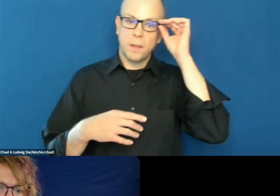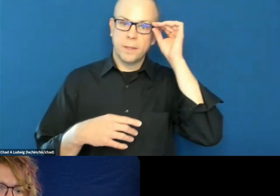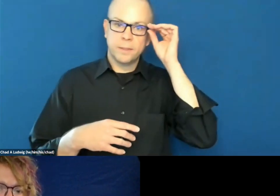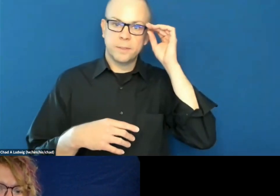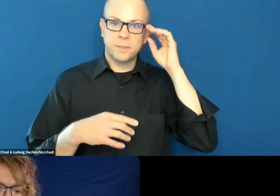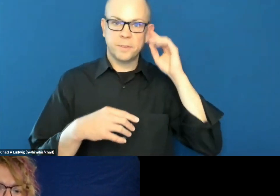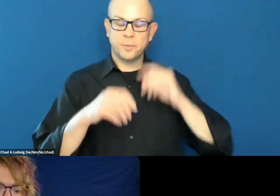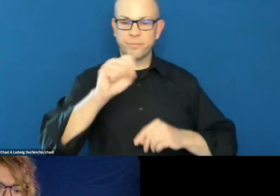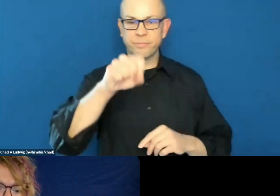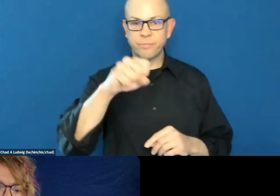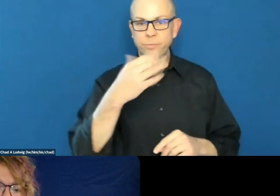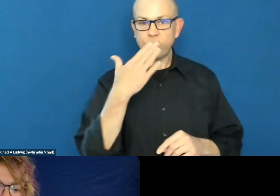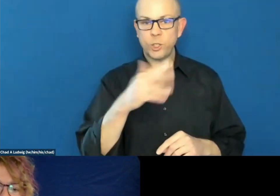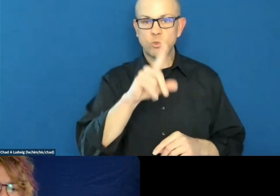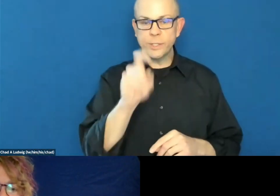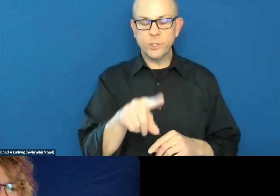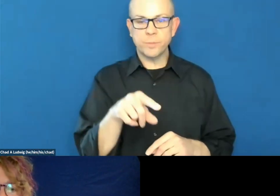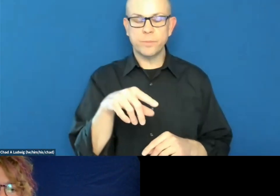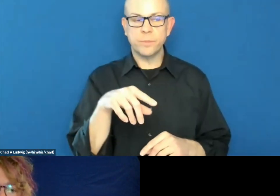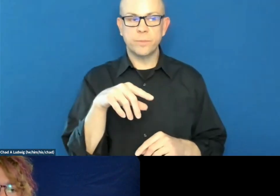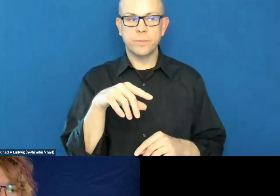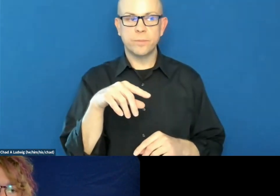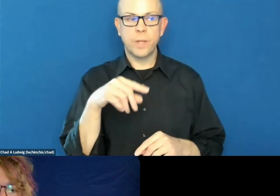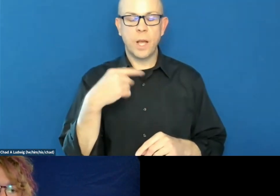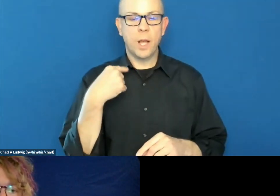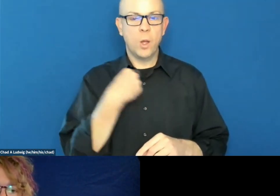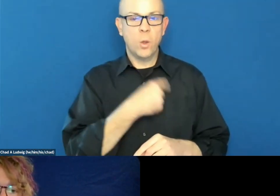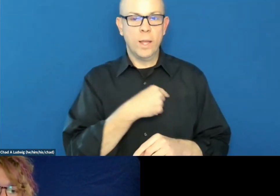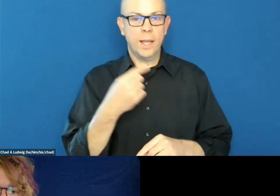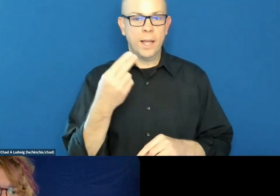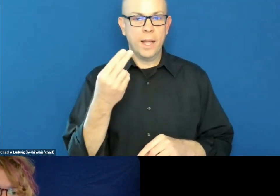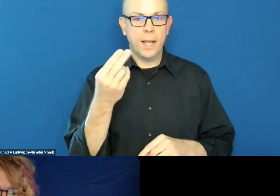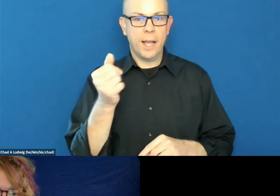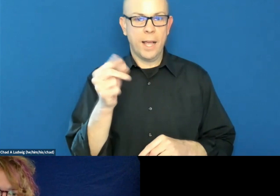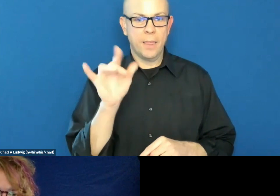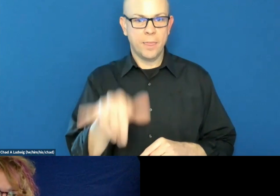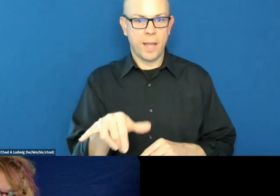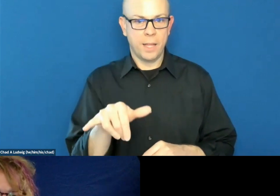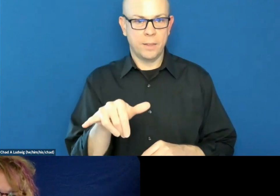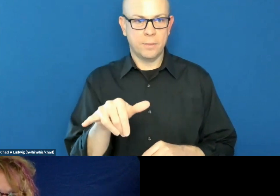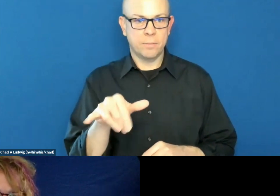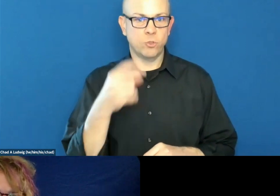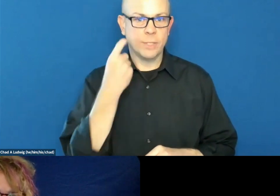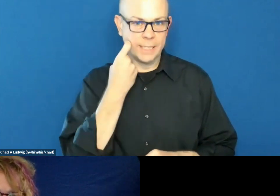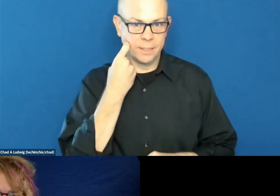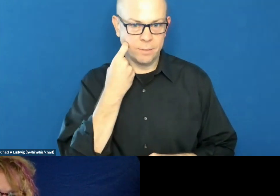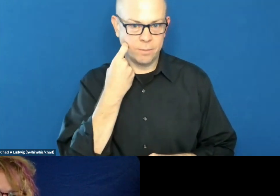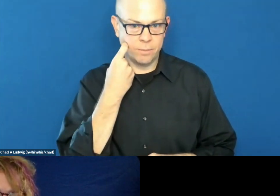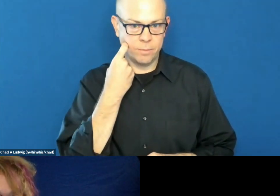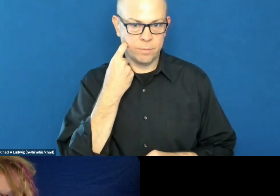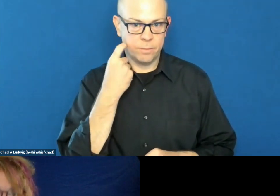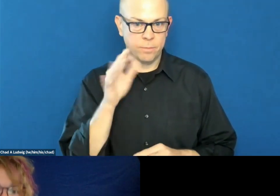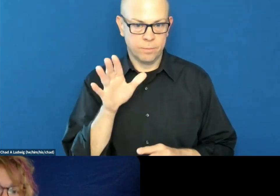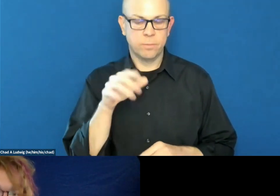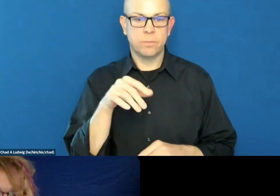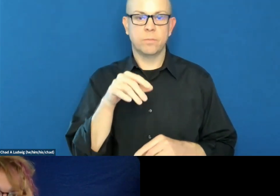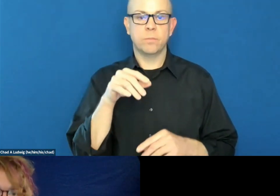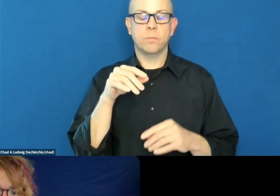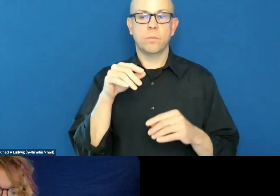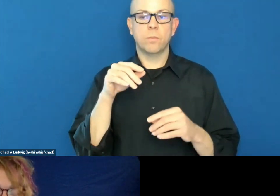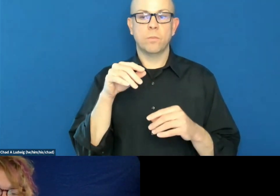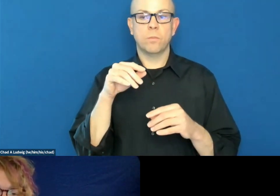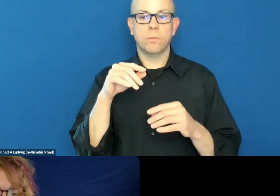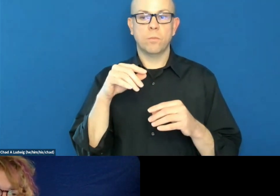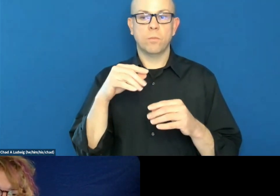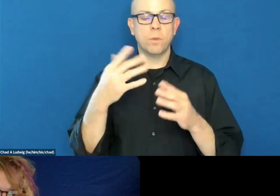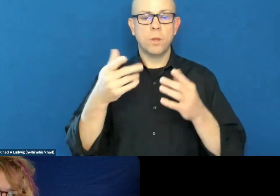just, you know, curious to know. Chad says that's a great question. We had a situation that was similar to